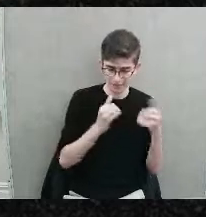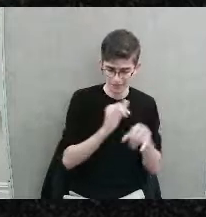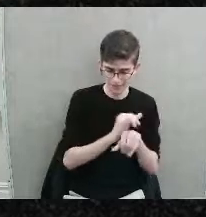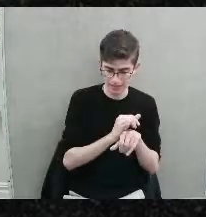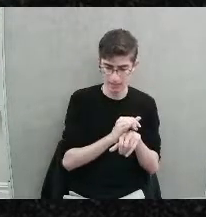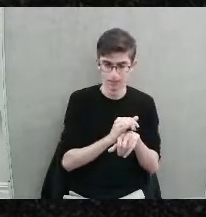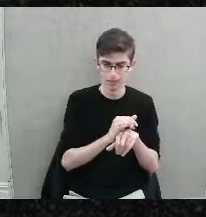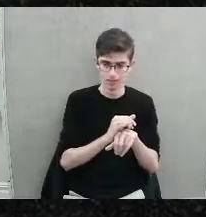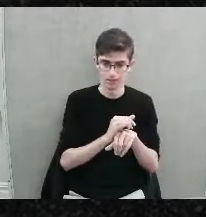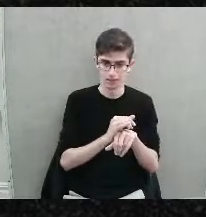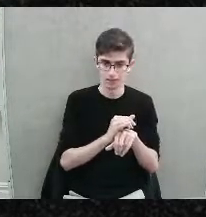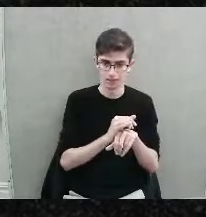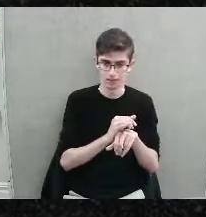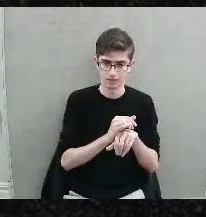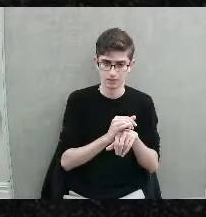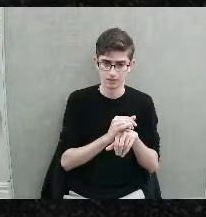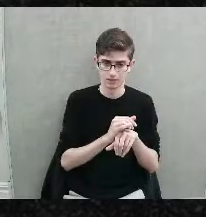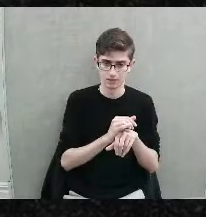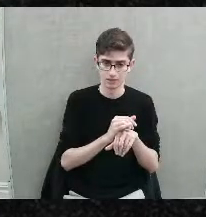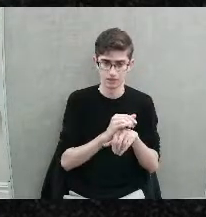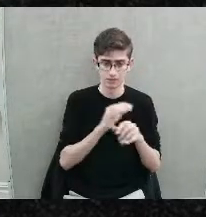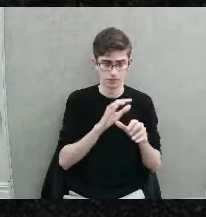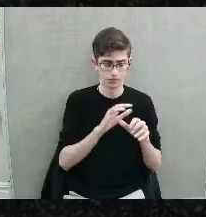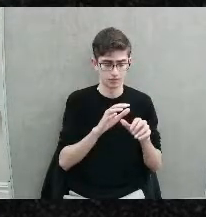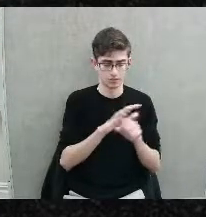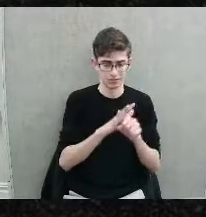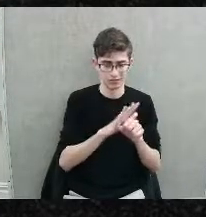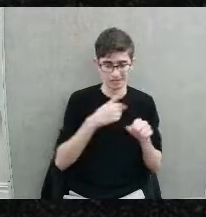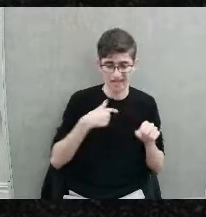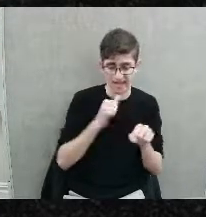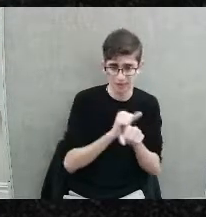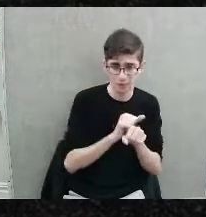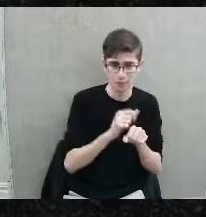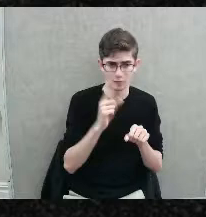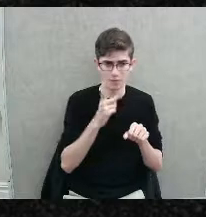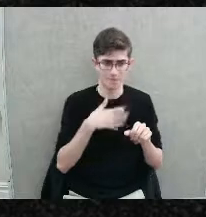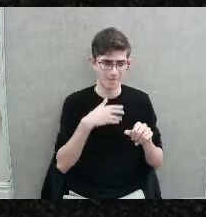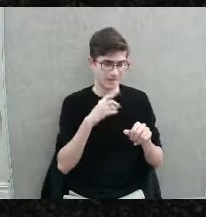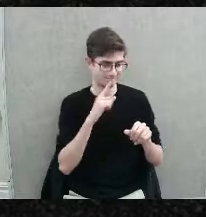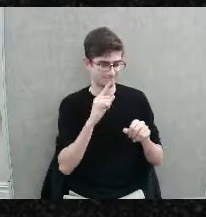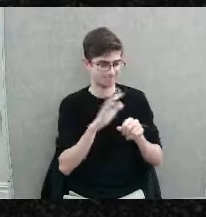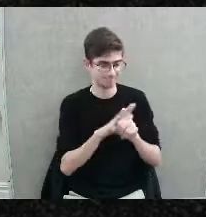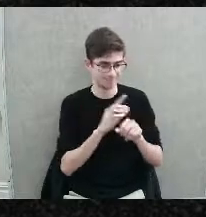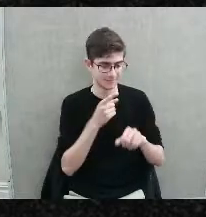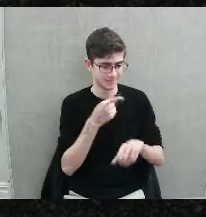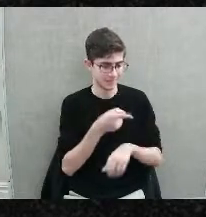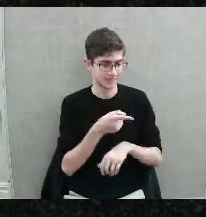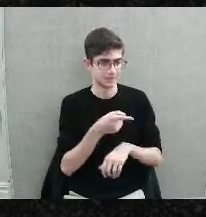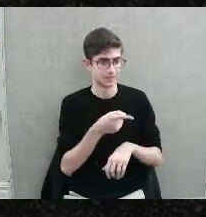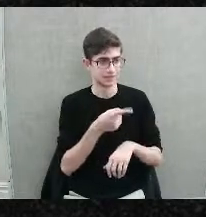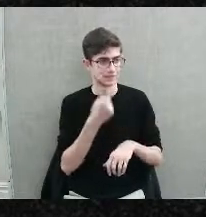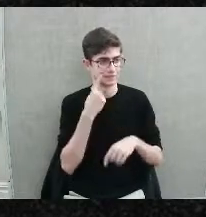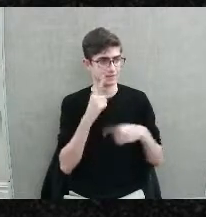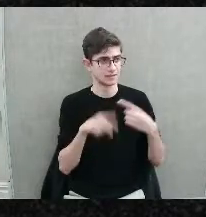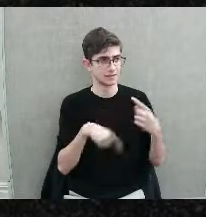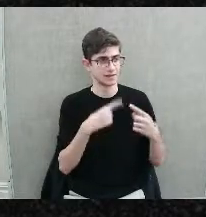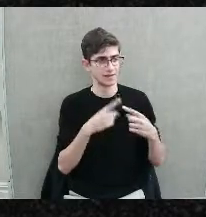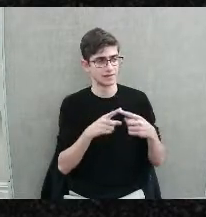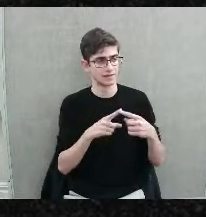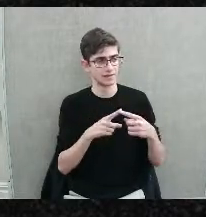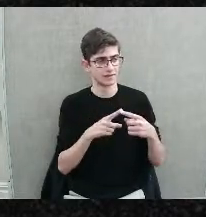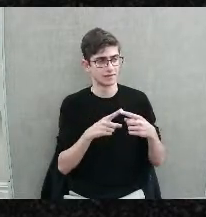and for the area of the world in which I work and where my commitments lie, is the real